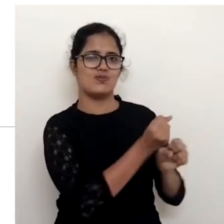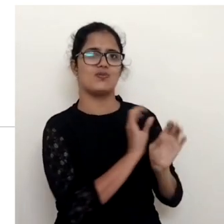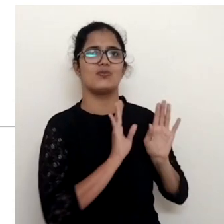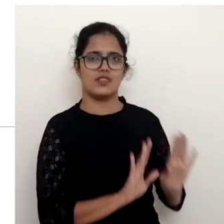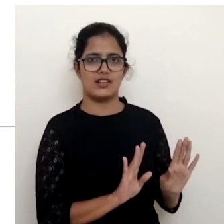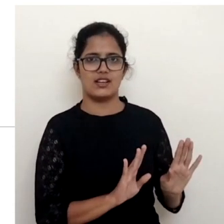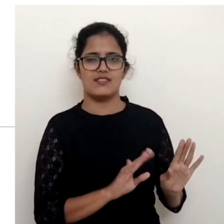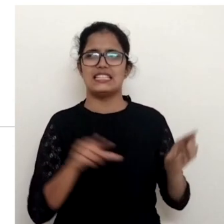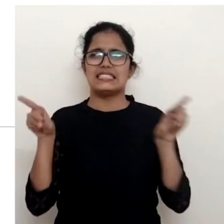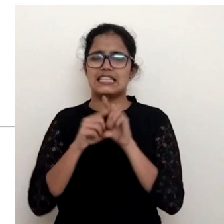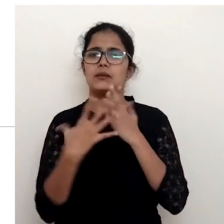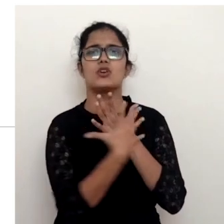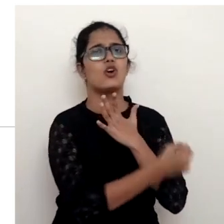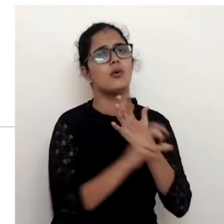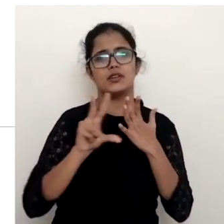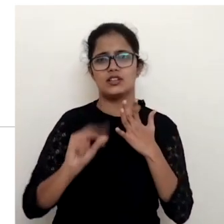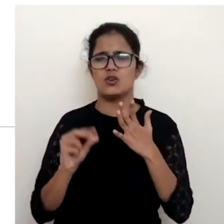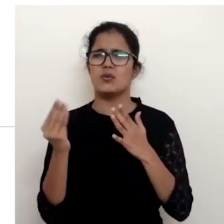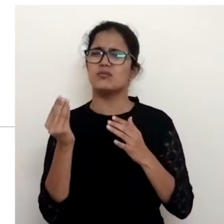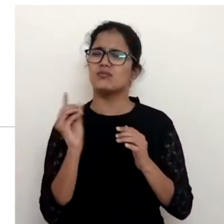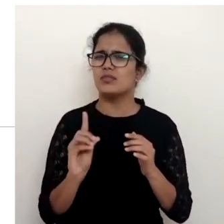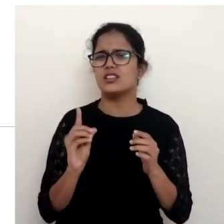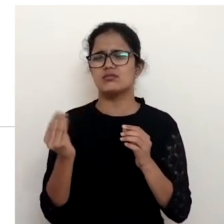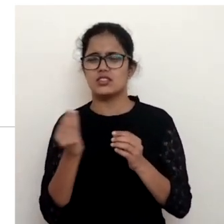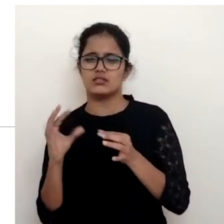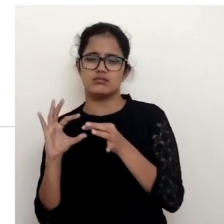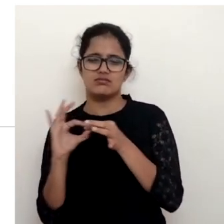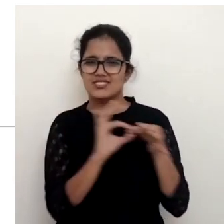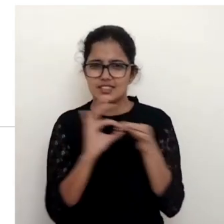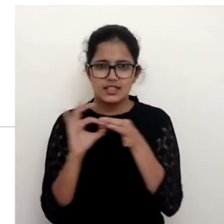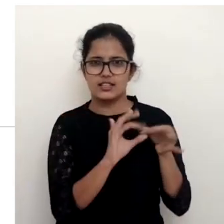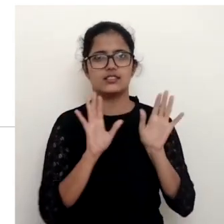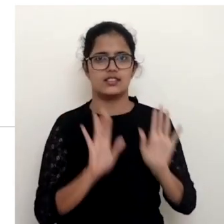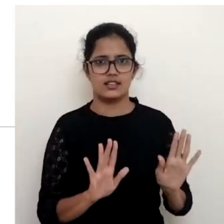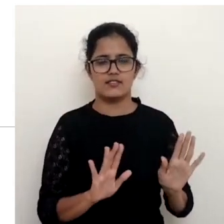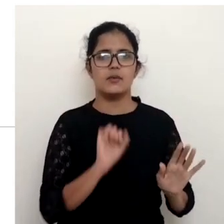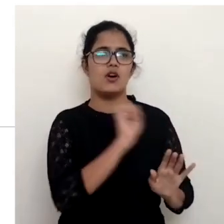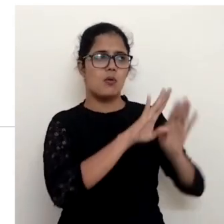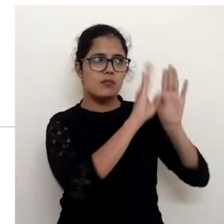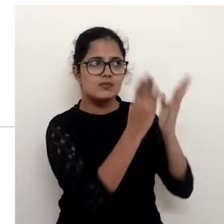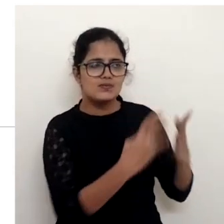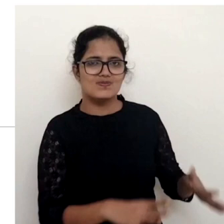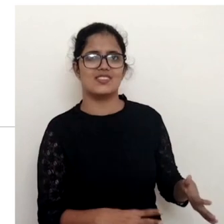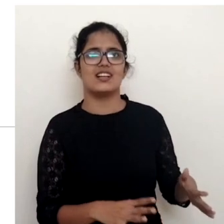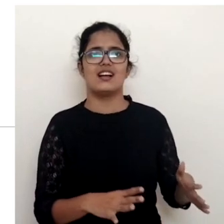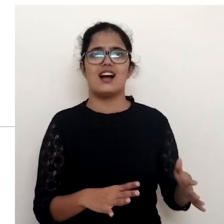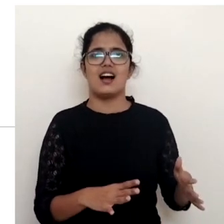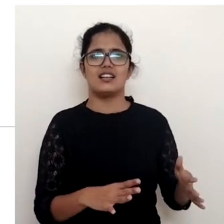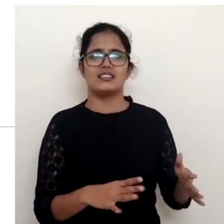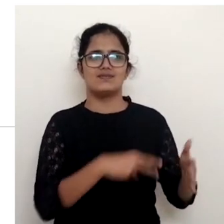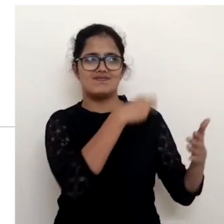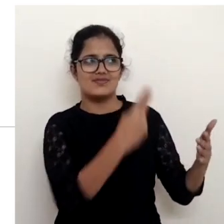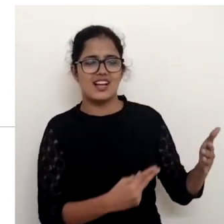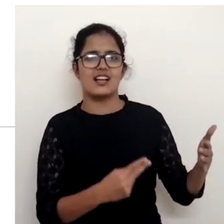those forms, but there is no literal replication. As she says, they're not iconic representations of